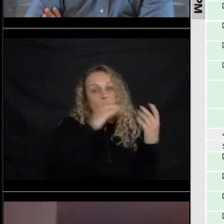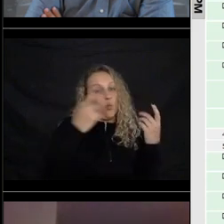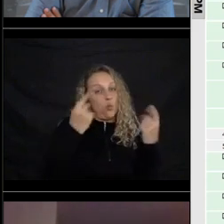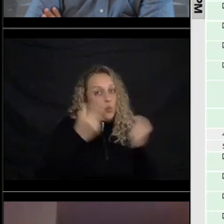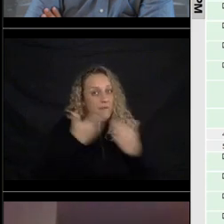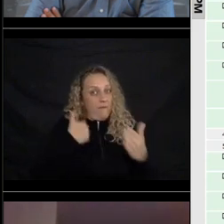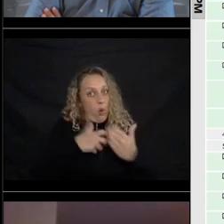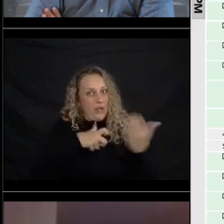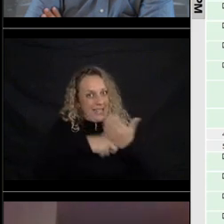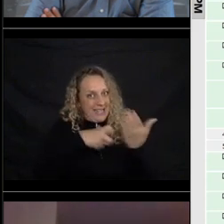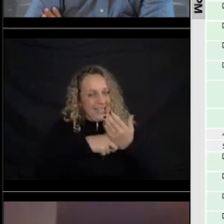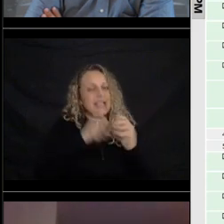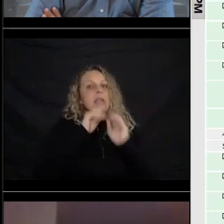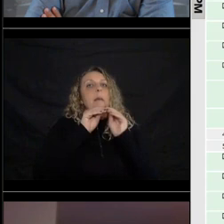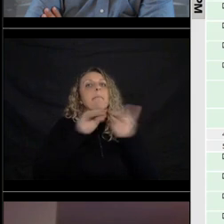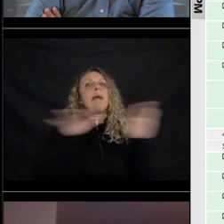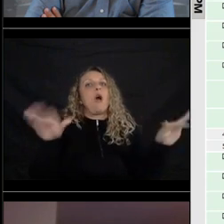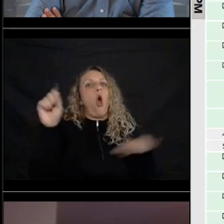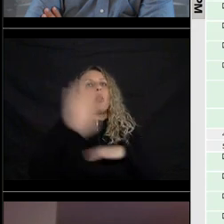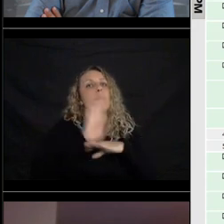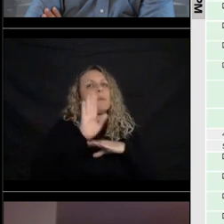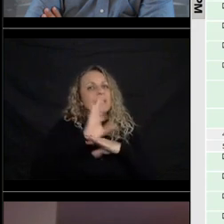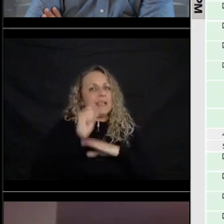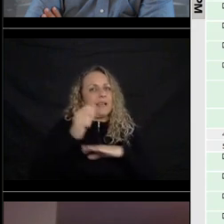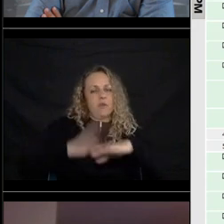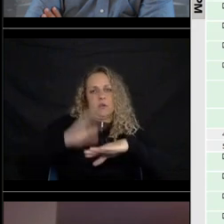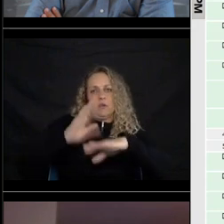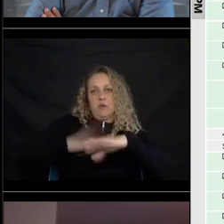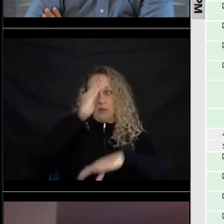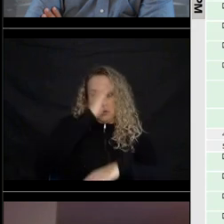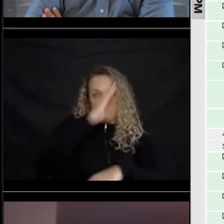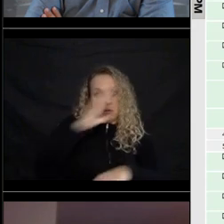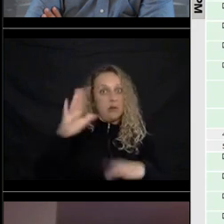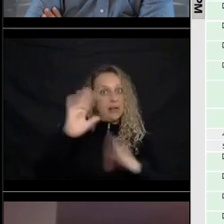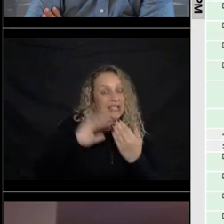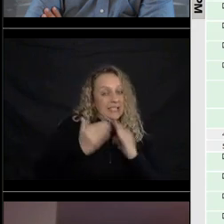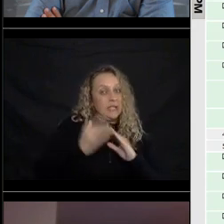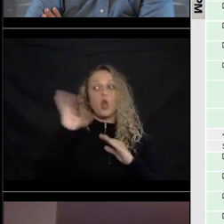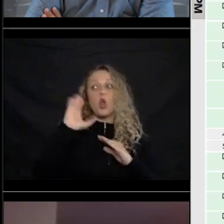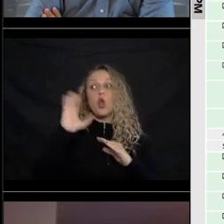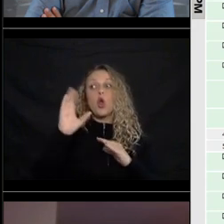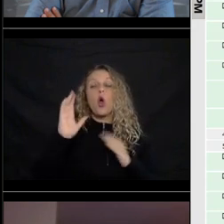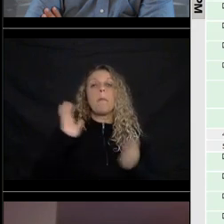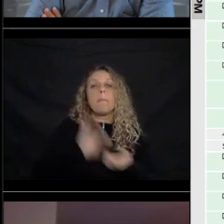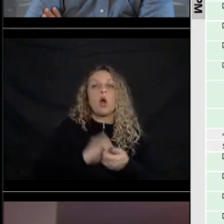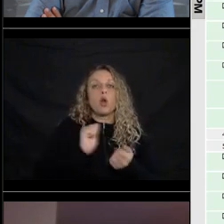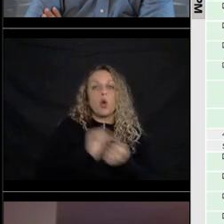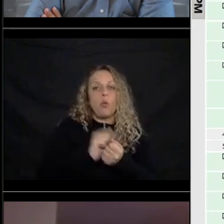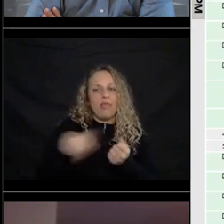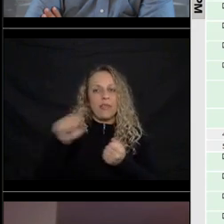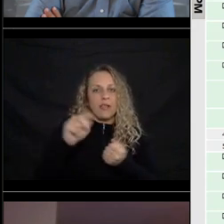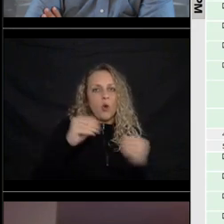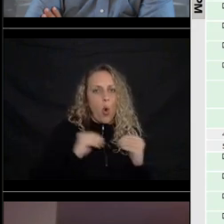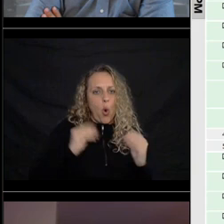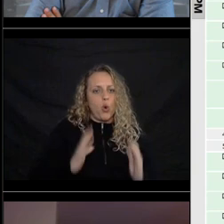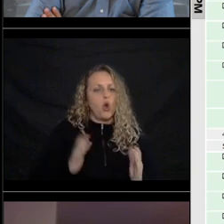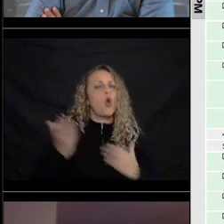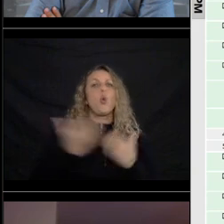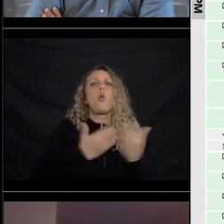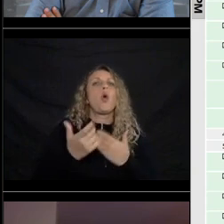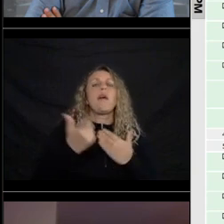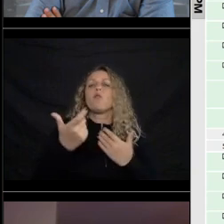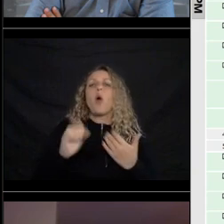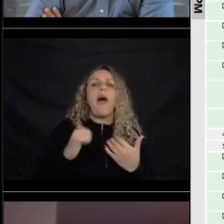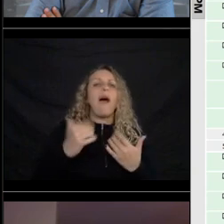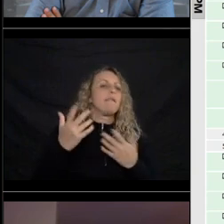the businesses in the area to give them notice that the city was looking to partner with these property owners whenever there were any